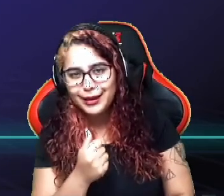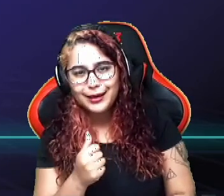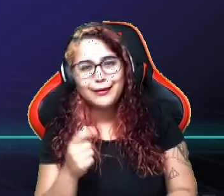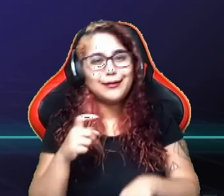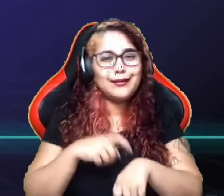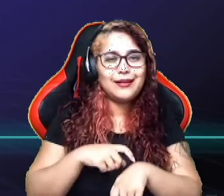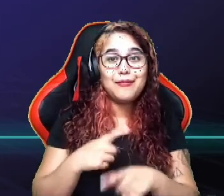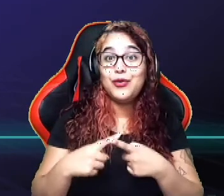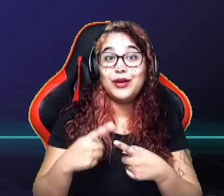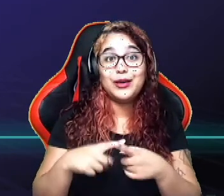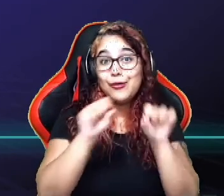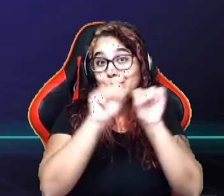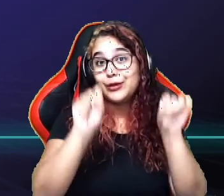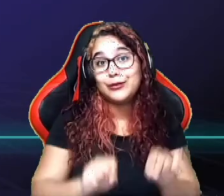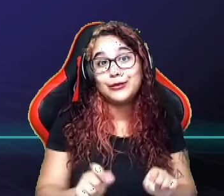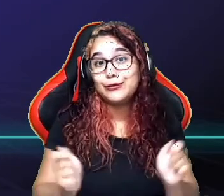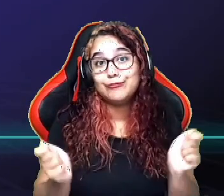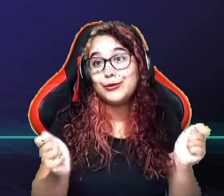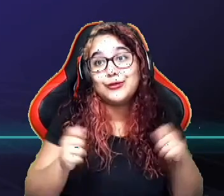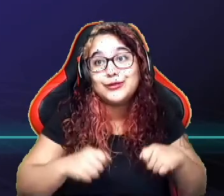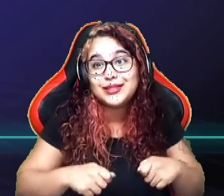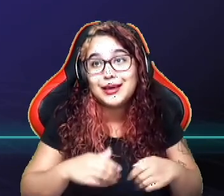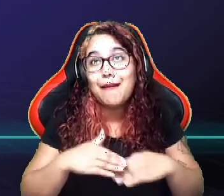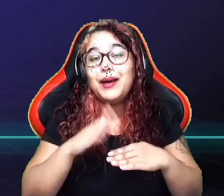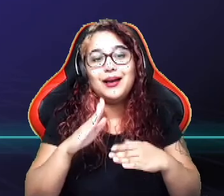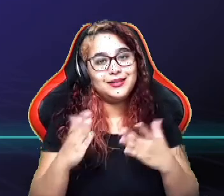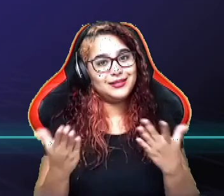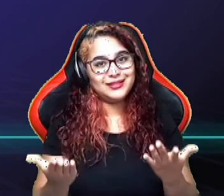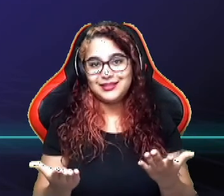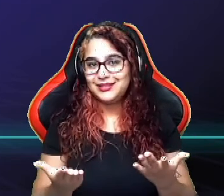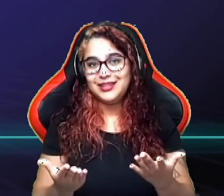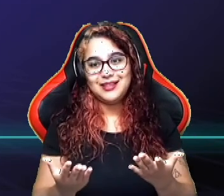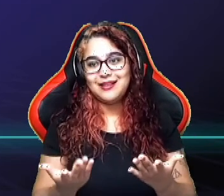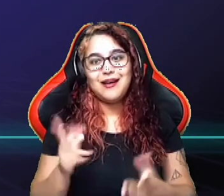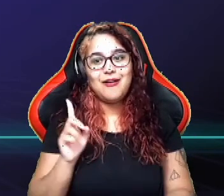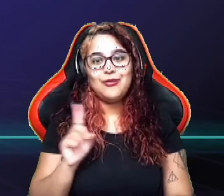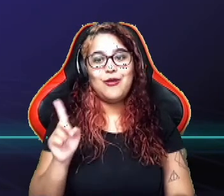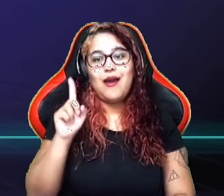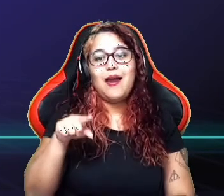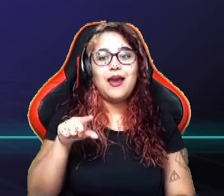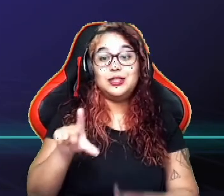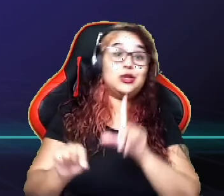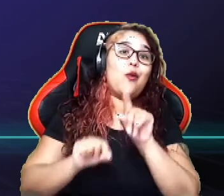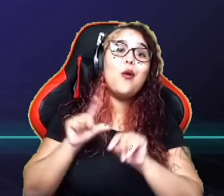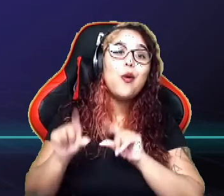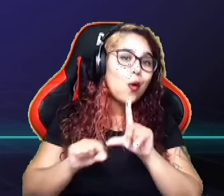it's because computers had no more resolution than that. They couldn't handle anything more than that. So